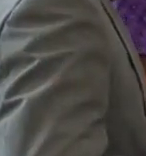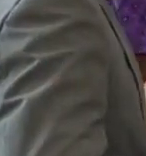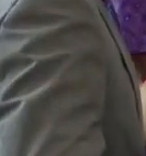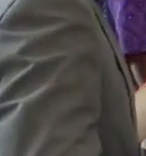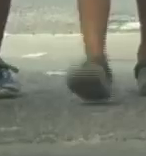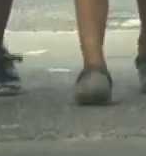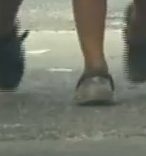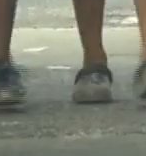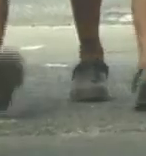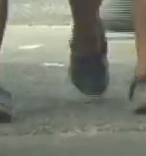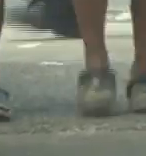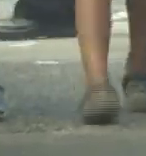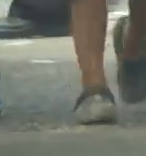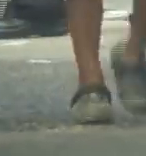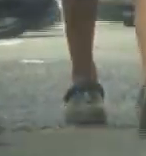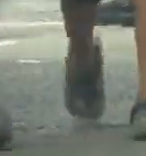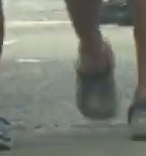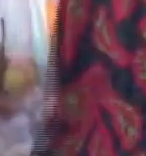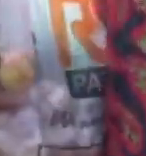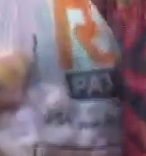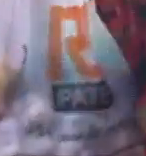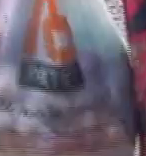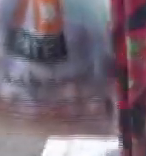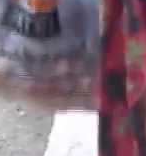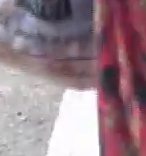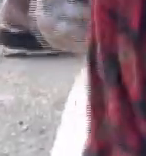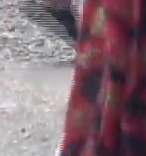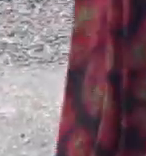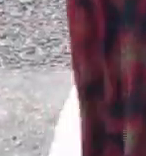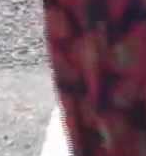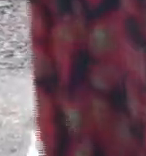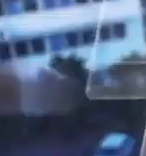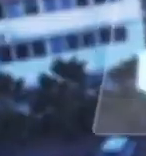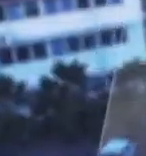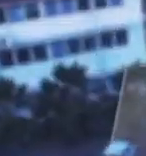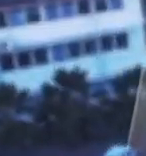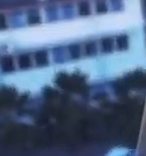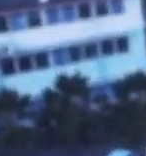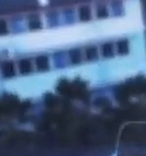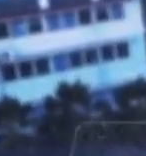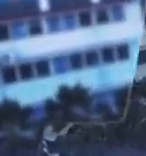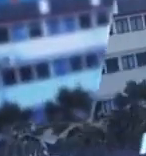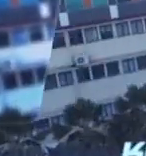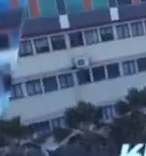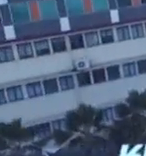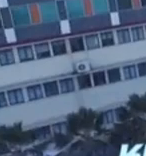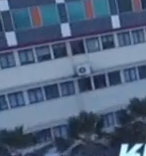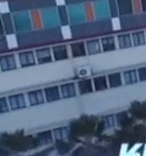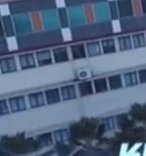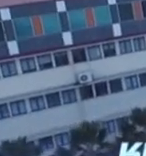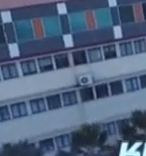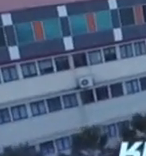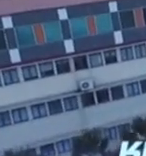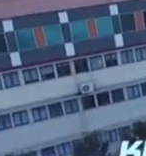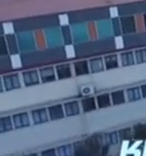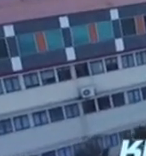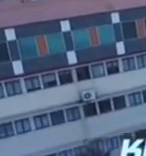And UNICEF worried about COVID-19 impact. From the studios of FBC